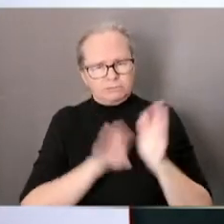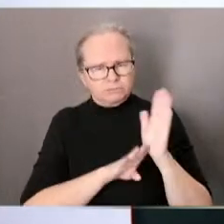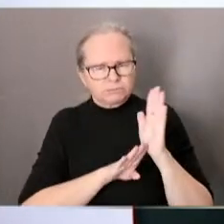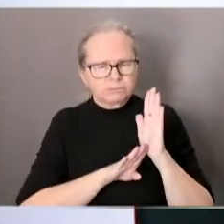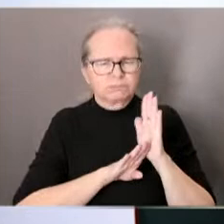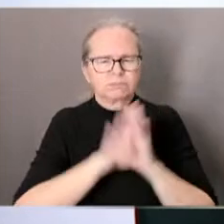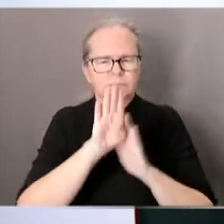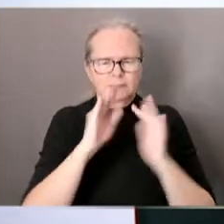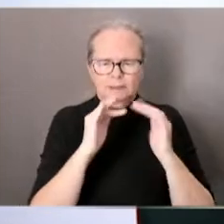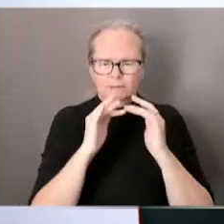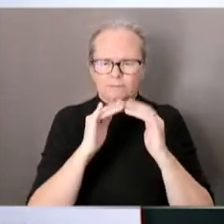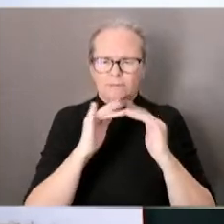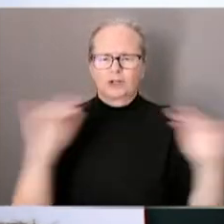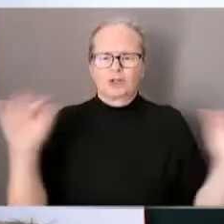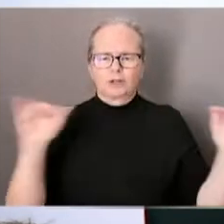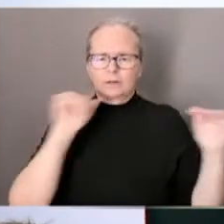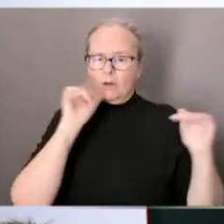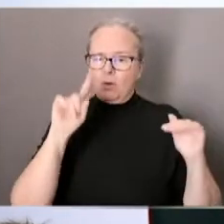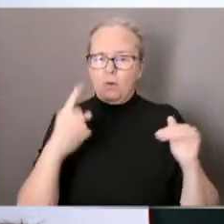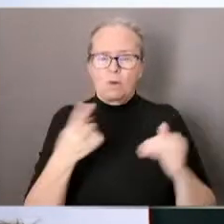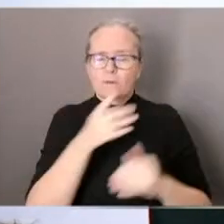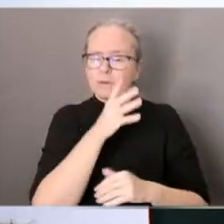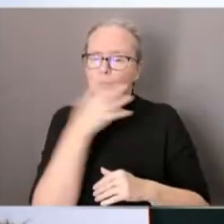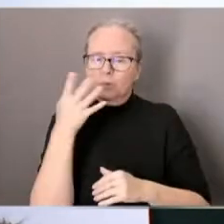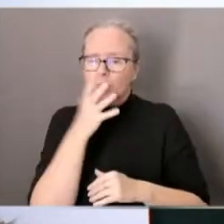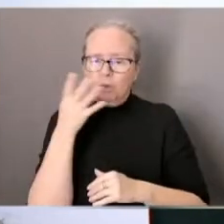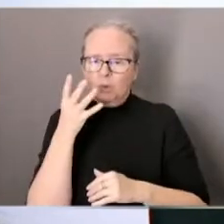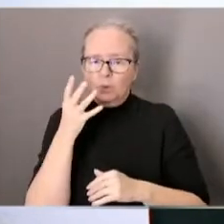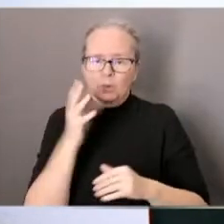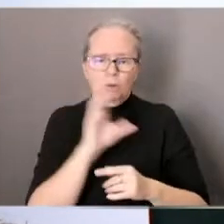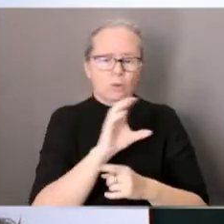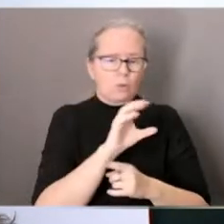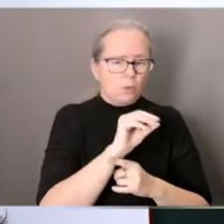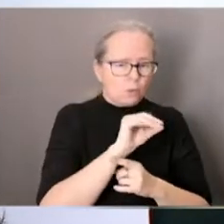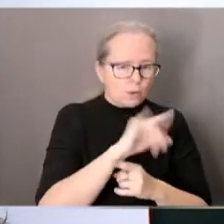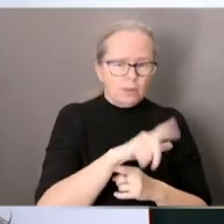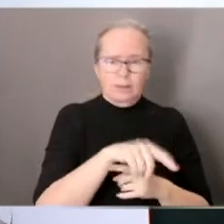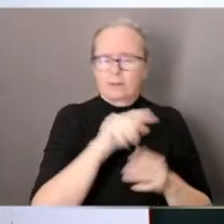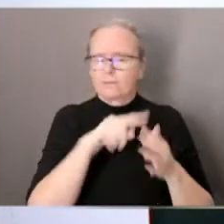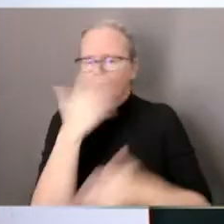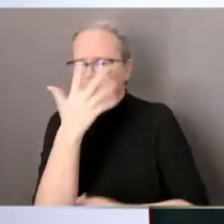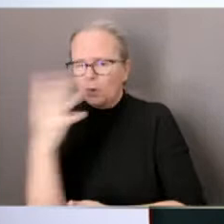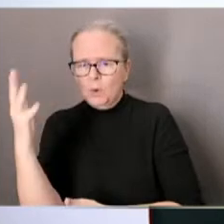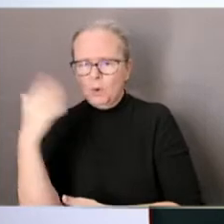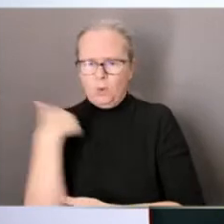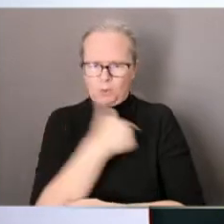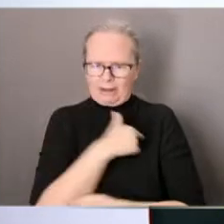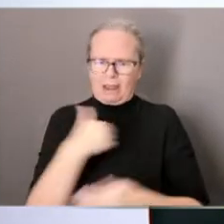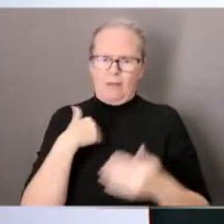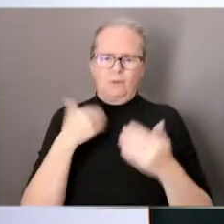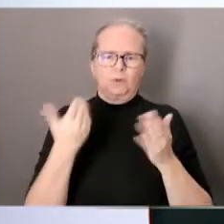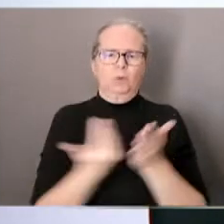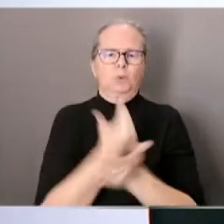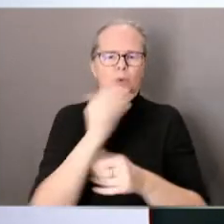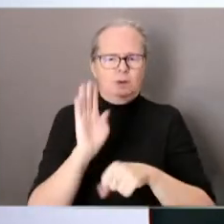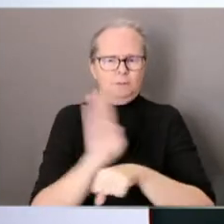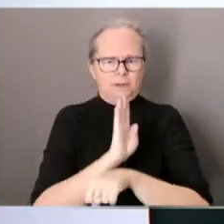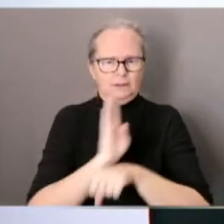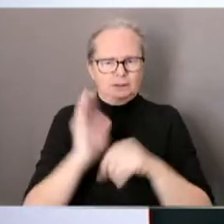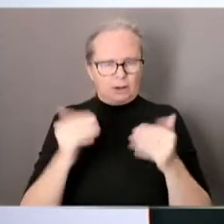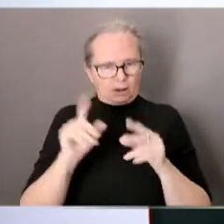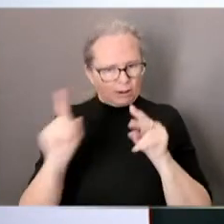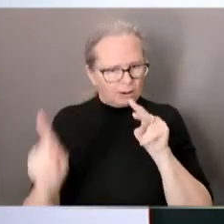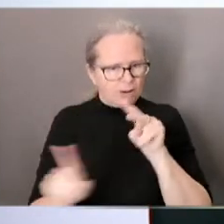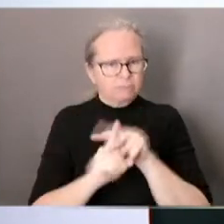and energy and Forestry new Industries and opportunities are emerging and Rural Alberta deserves a strong plan